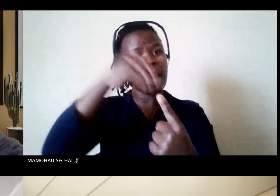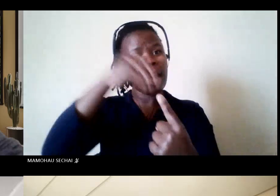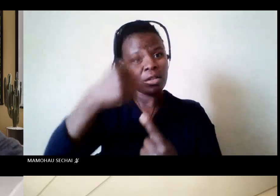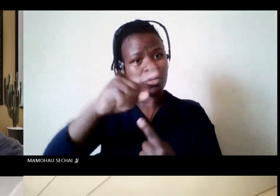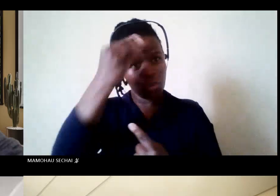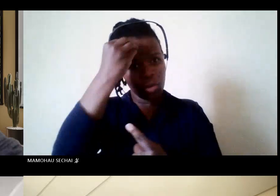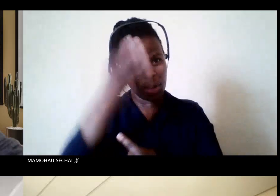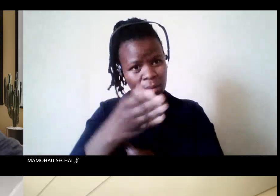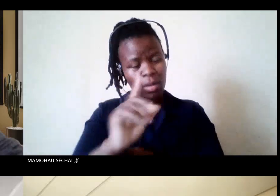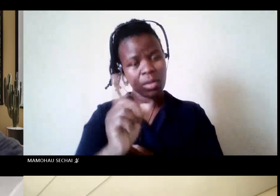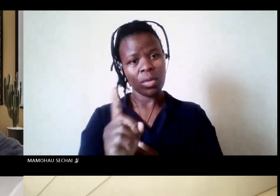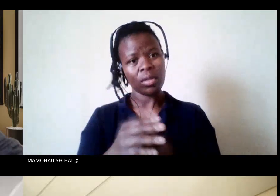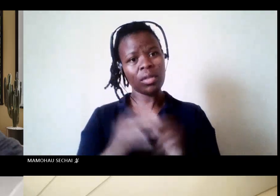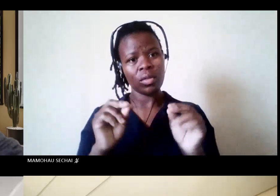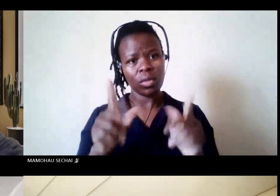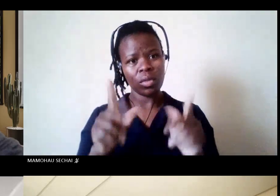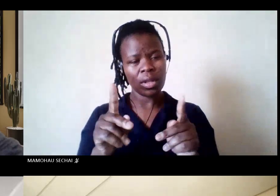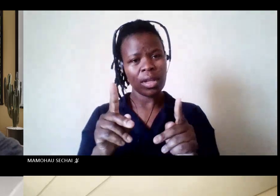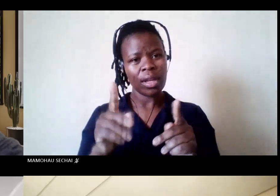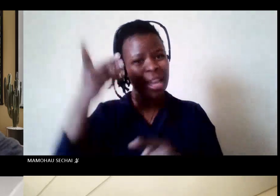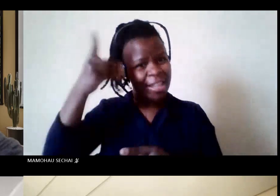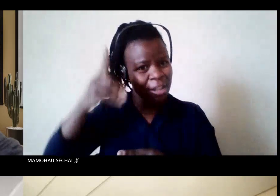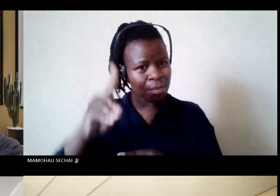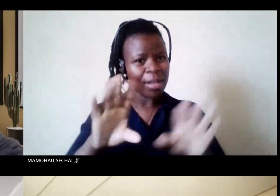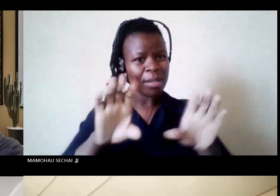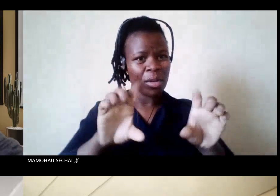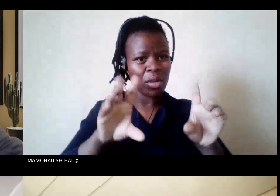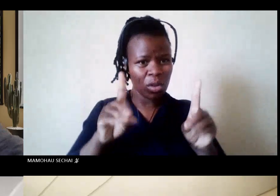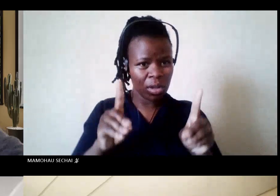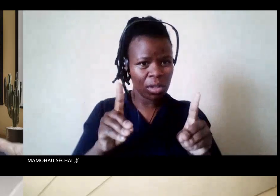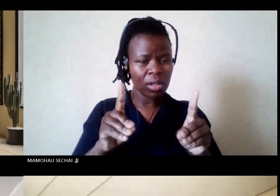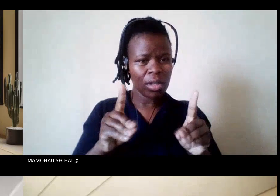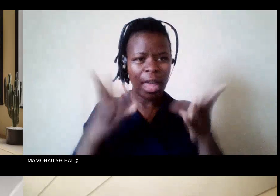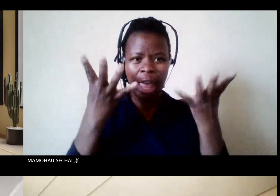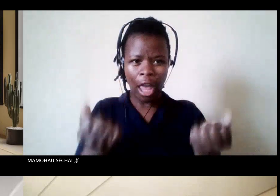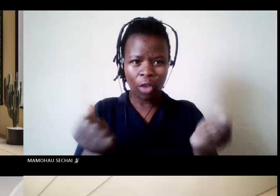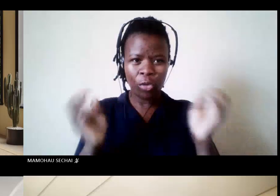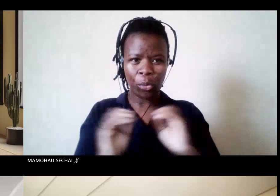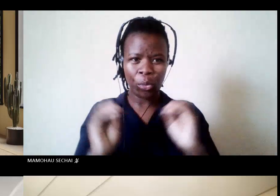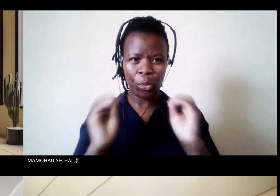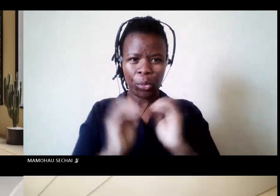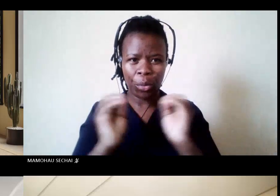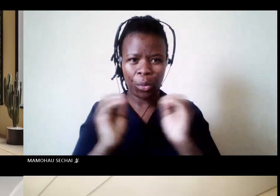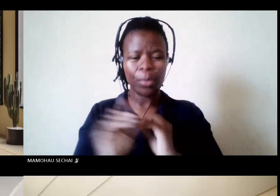the Department of Education doesn't have an